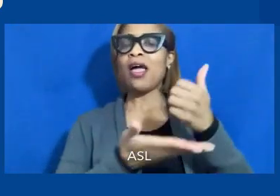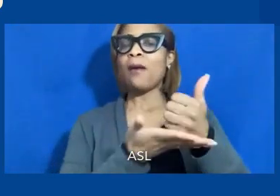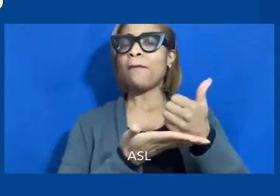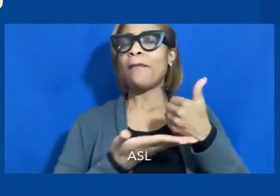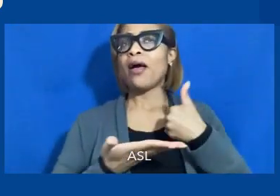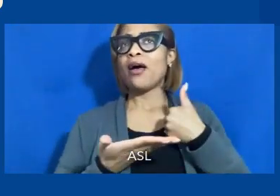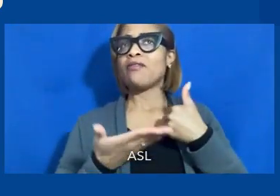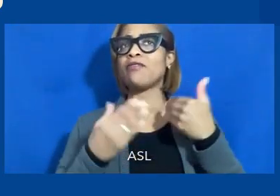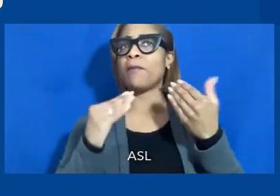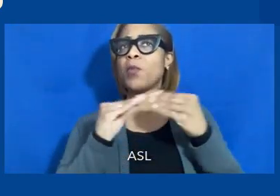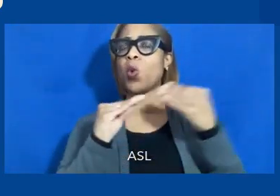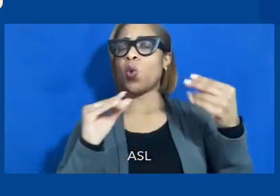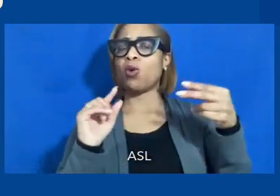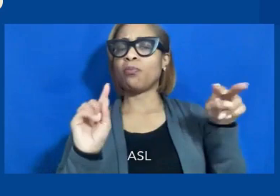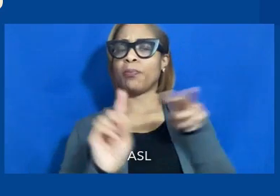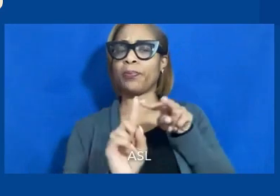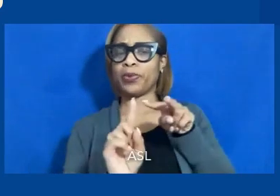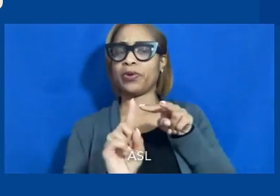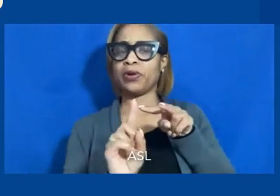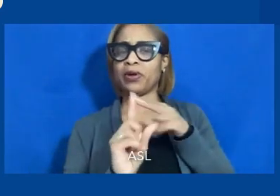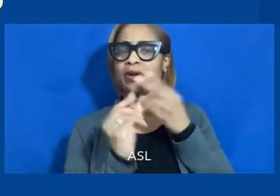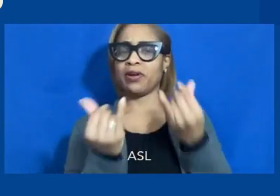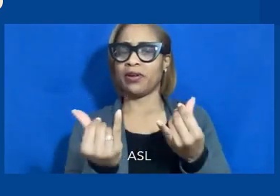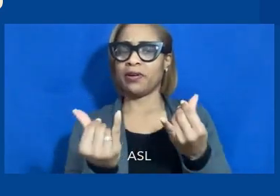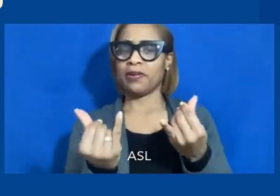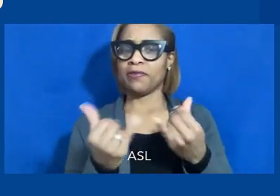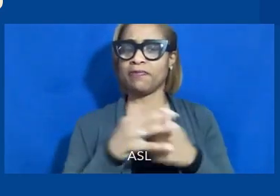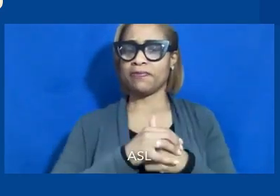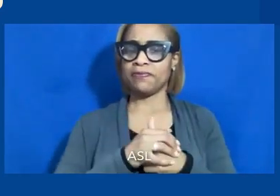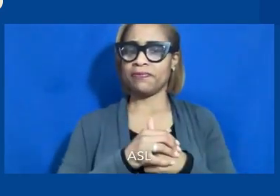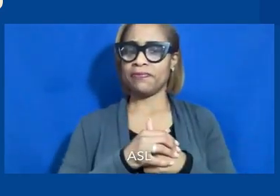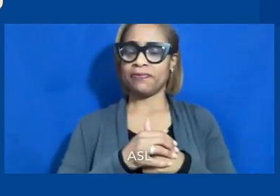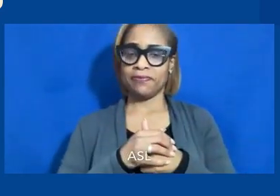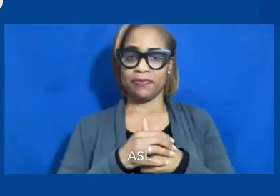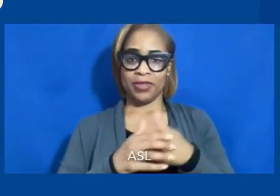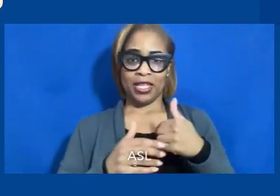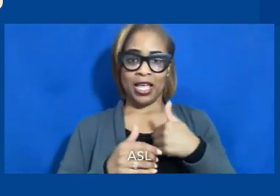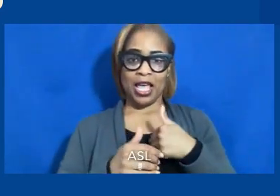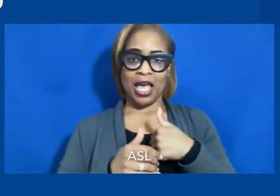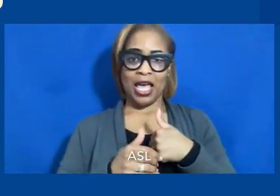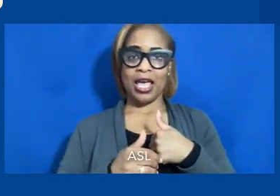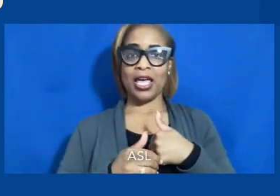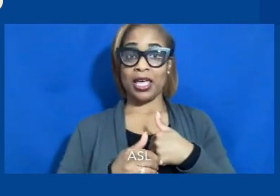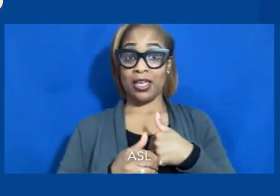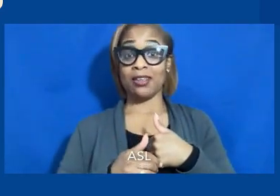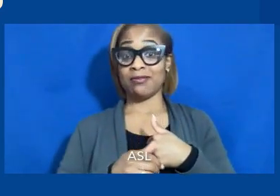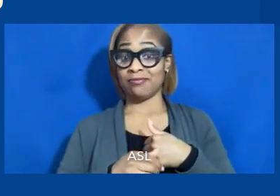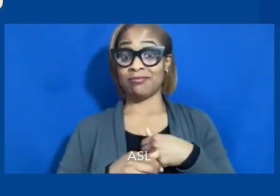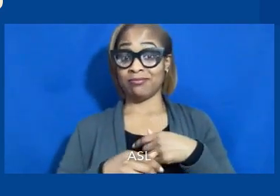And so I absolutely think that we trade